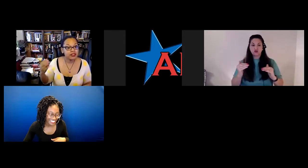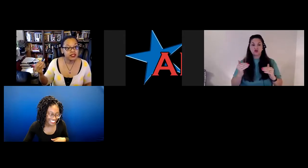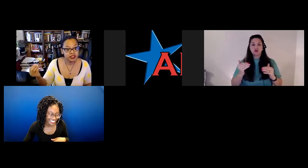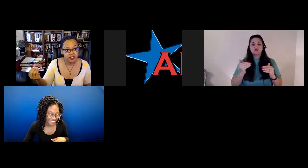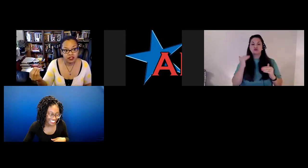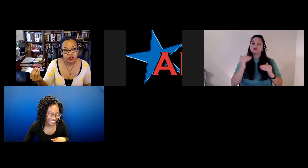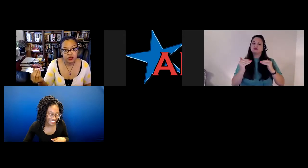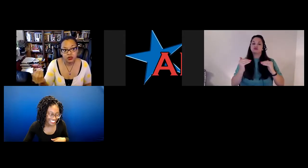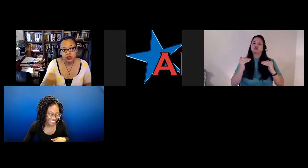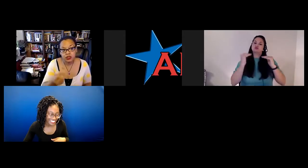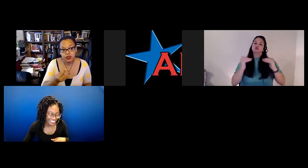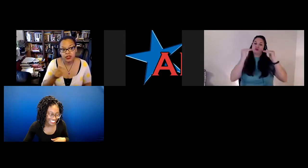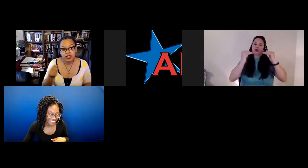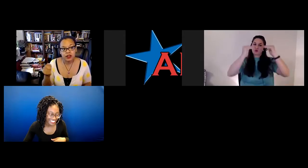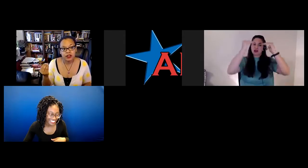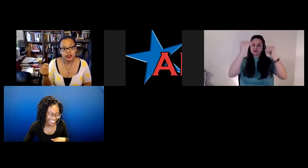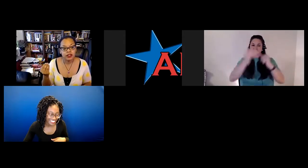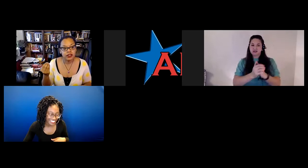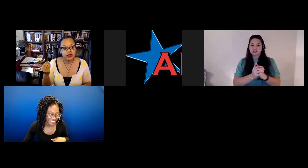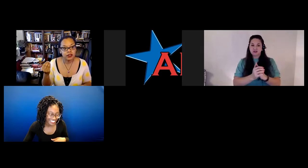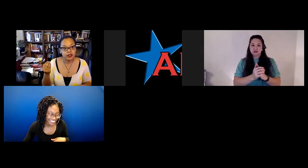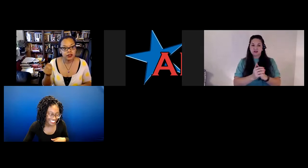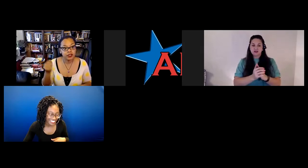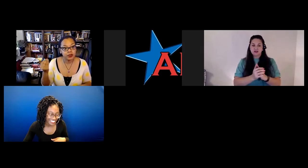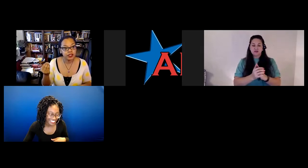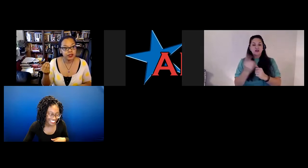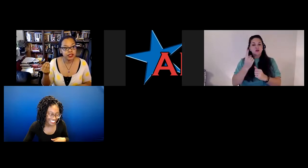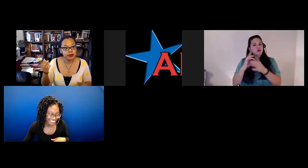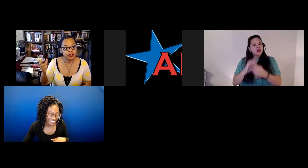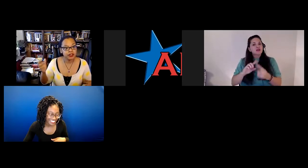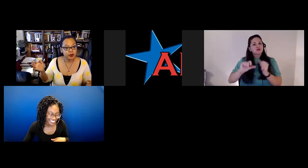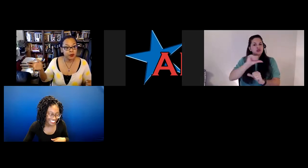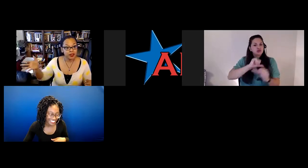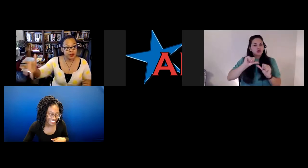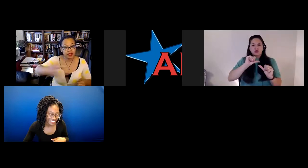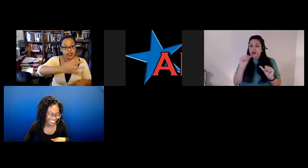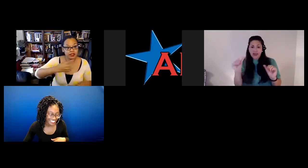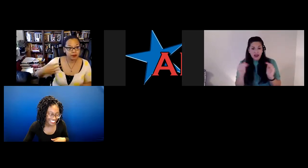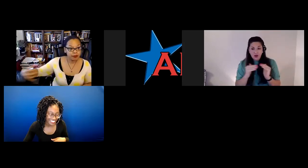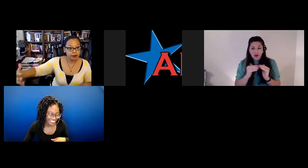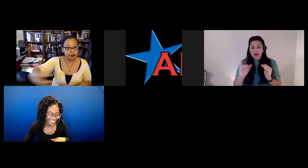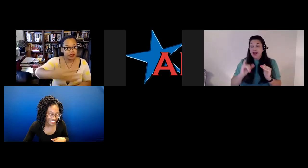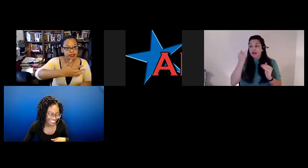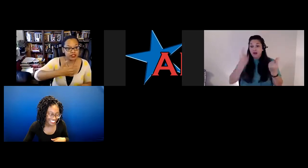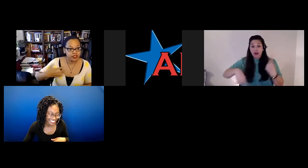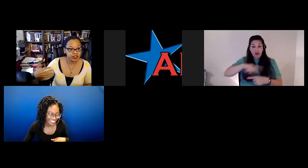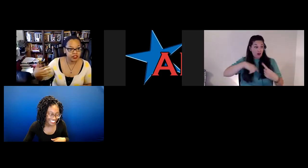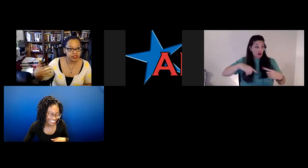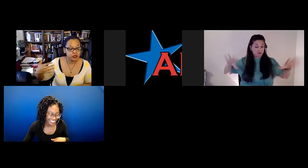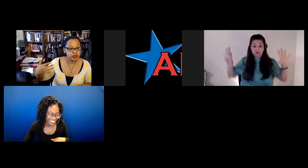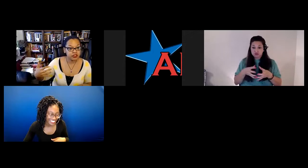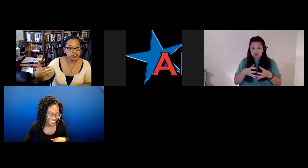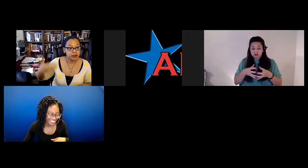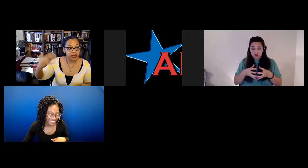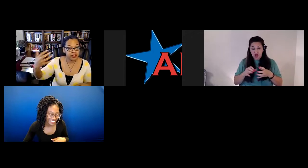elements of social error or social inequity. That means when we come together as a people and we make decisions, and then